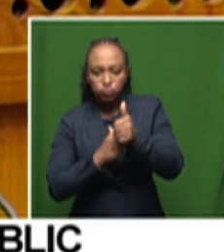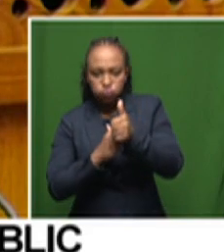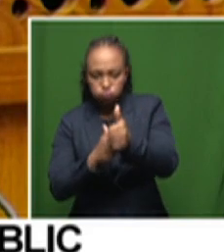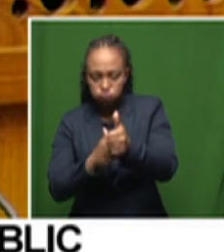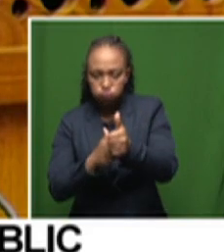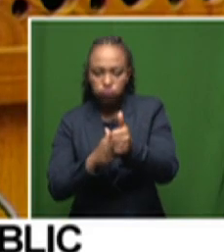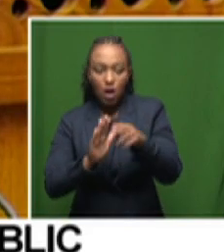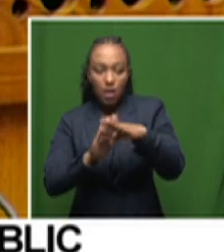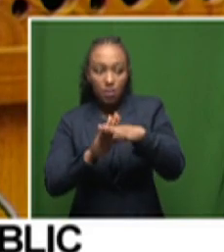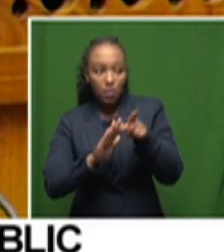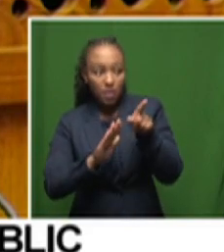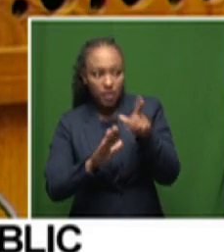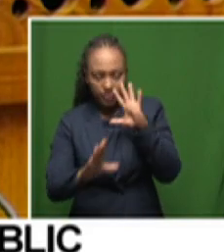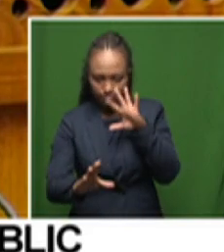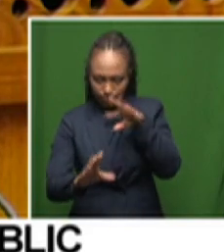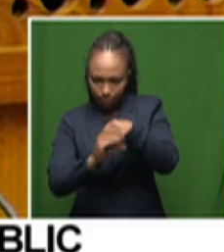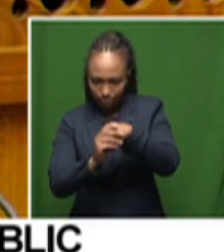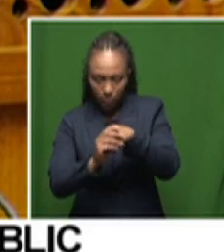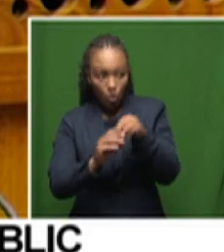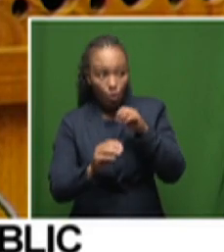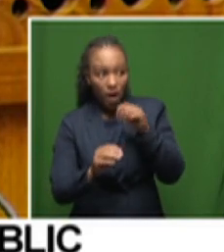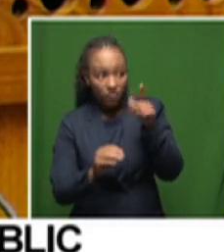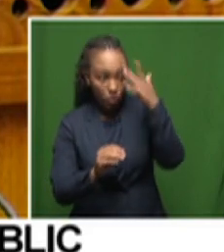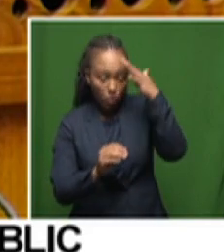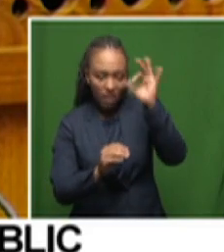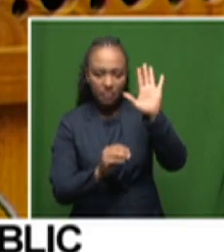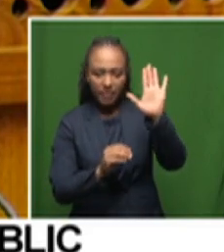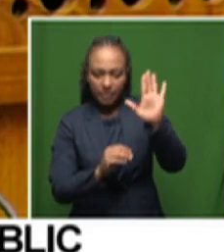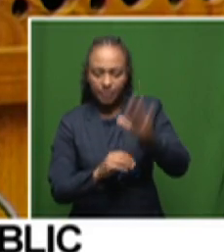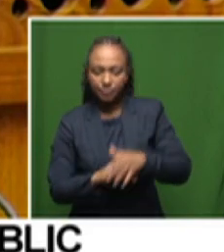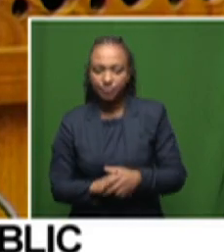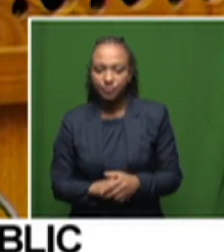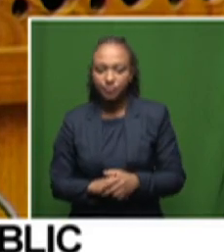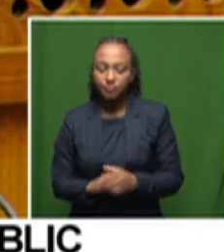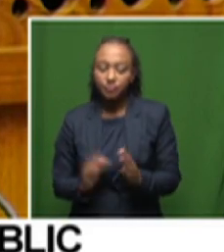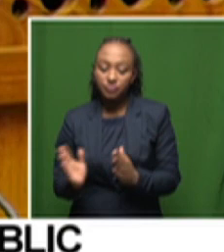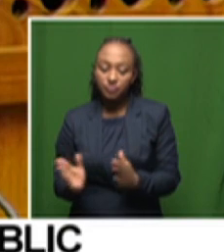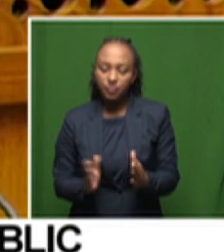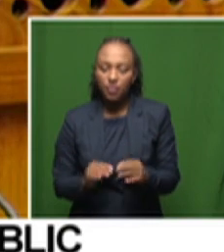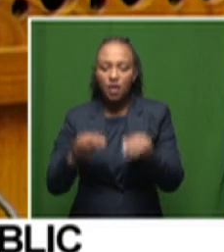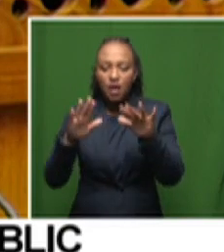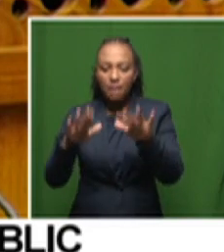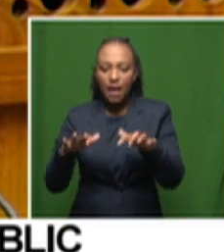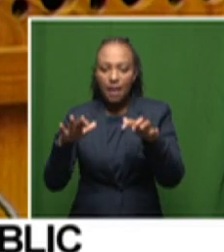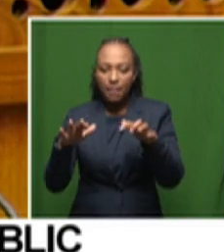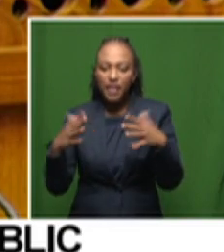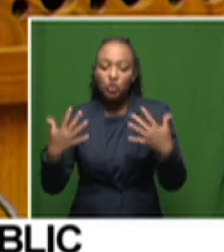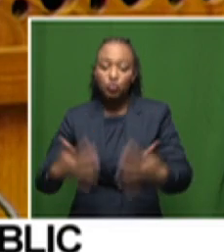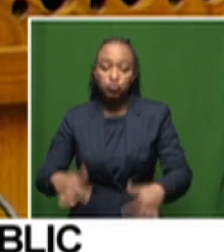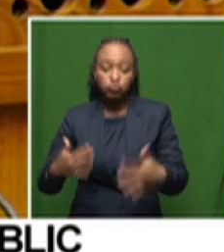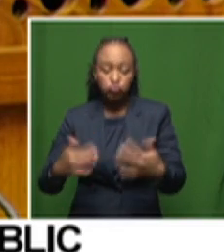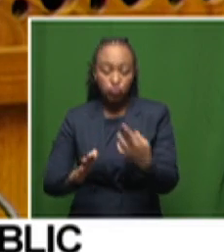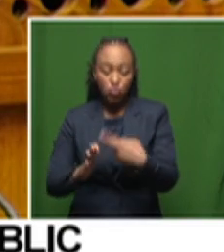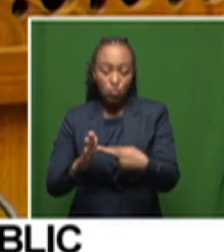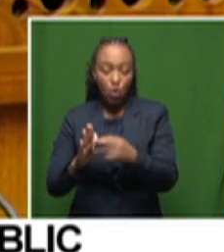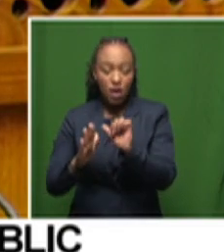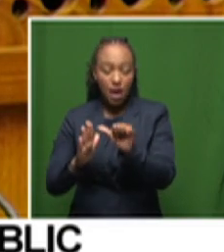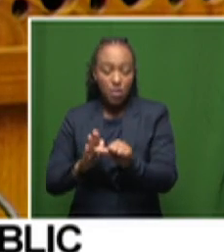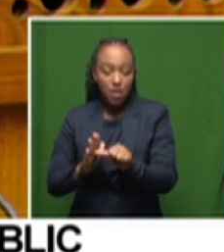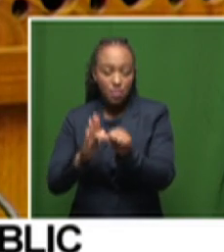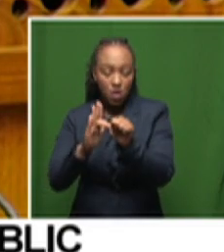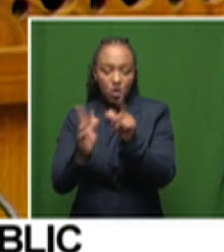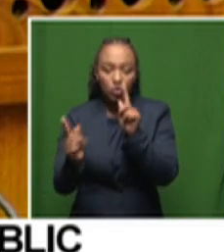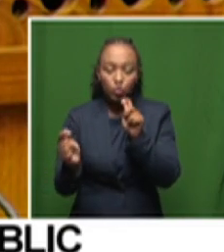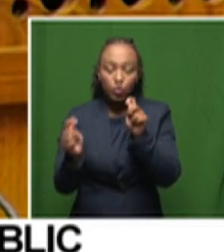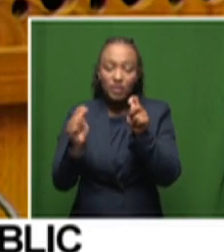because they're at the center of government. Parliament plays an important role in this reform agenda. We thank